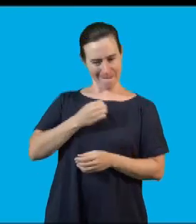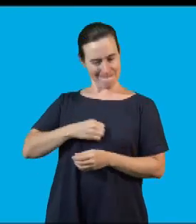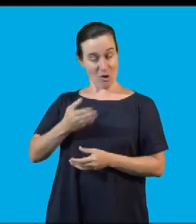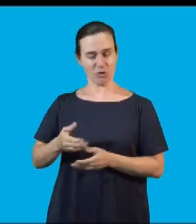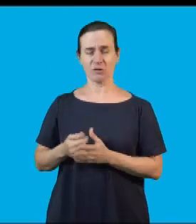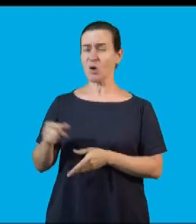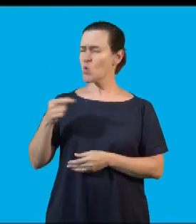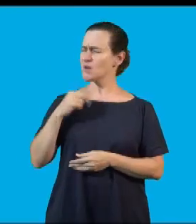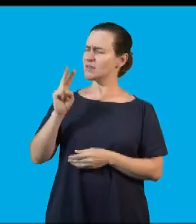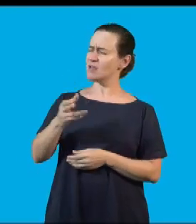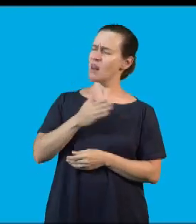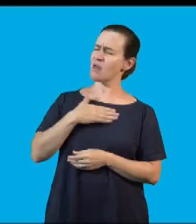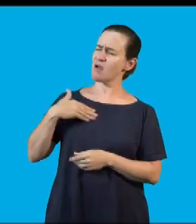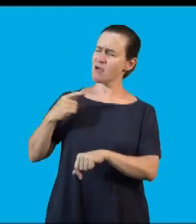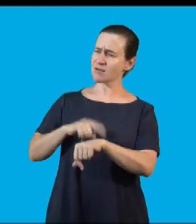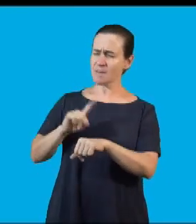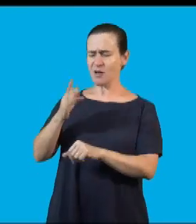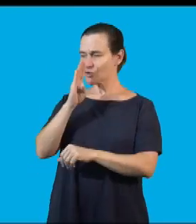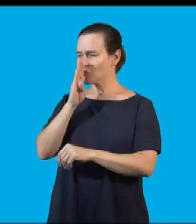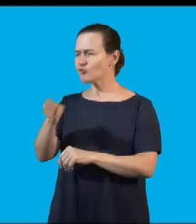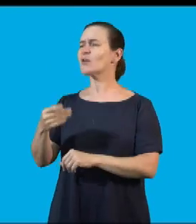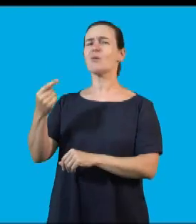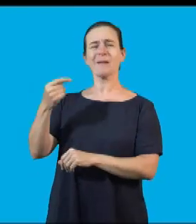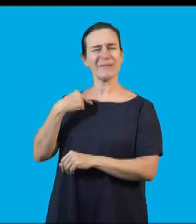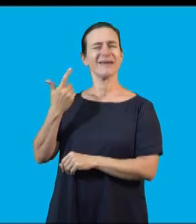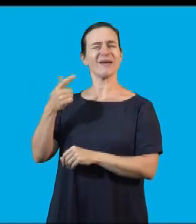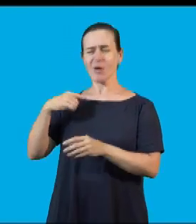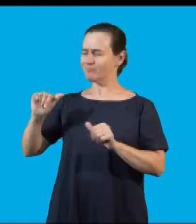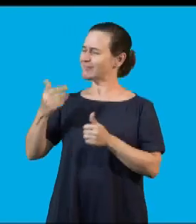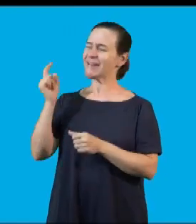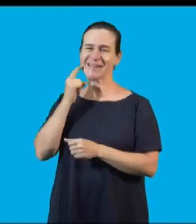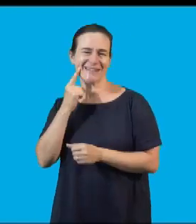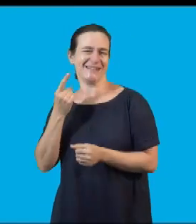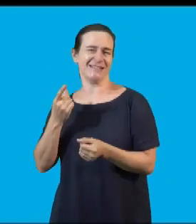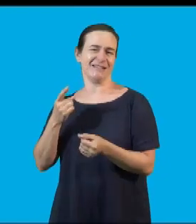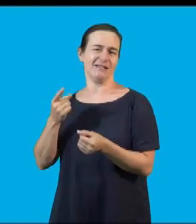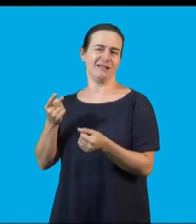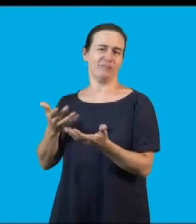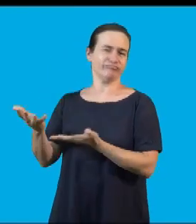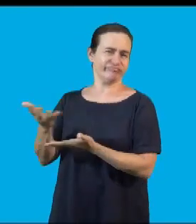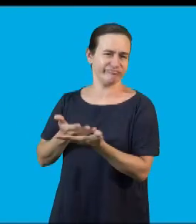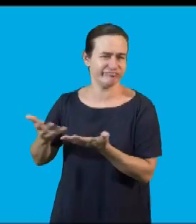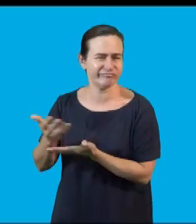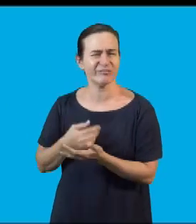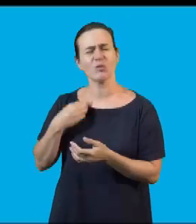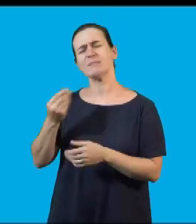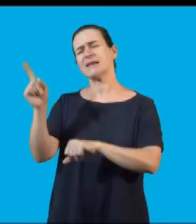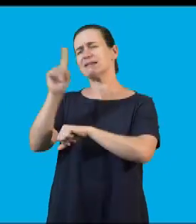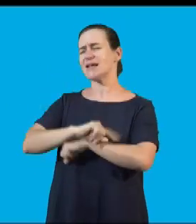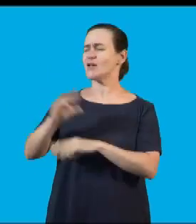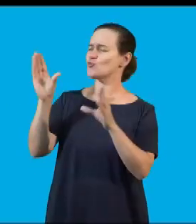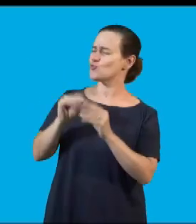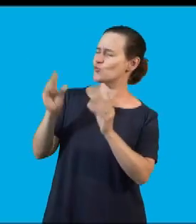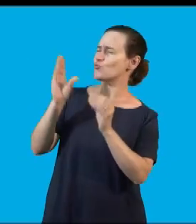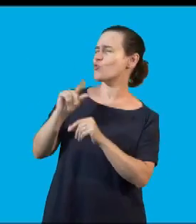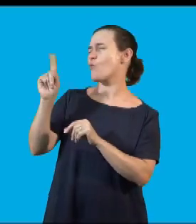each other for a long time, there was an immediate sense of familiarity. We spent the day catching up and sharing